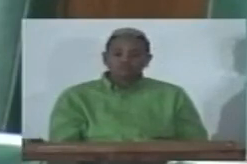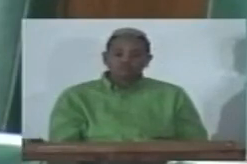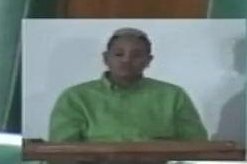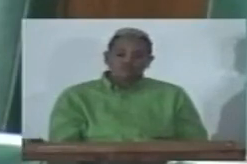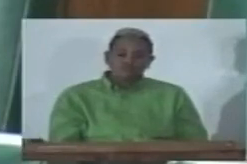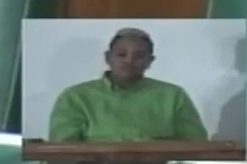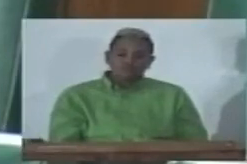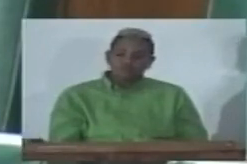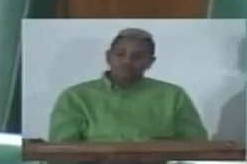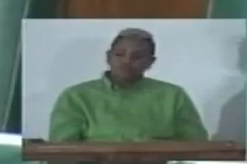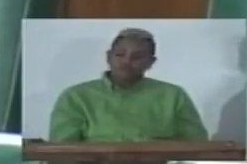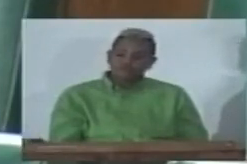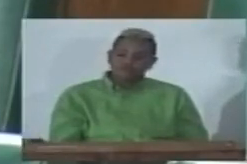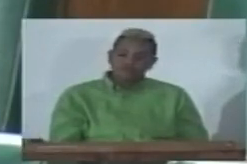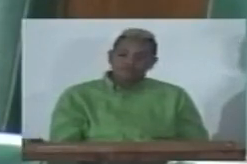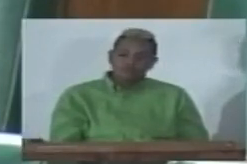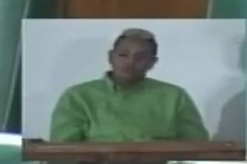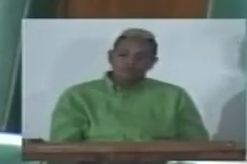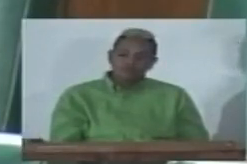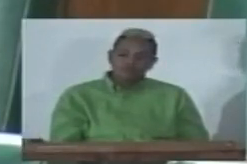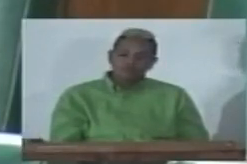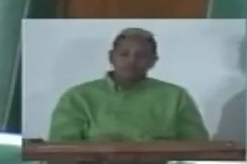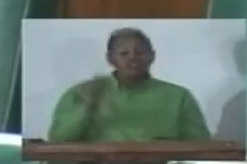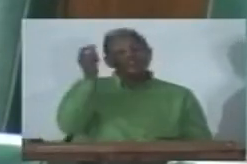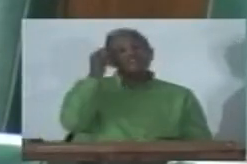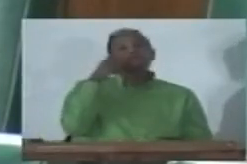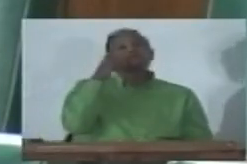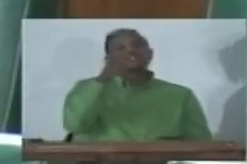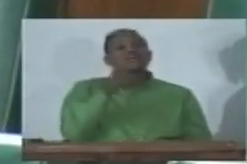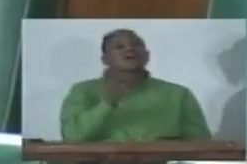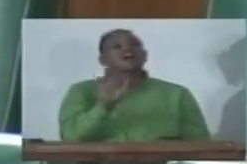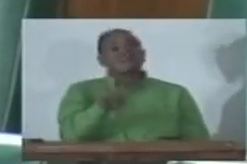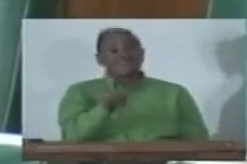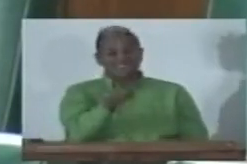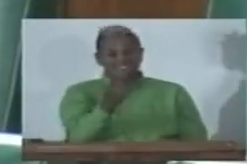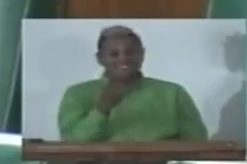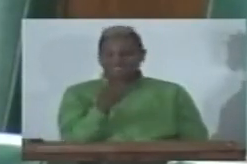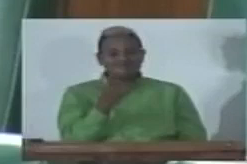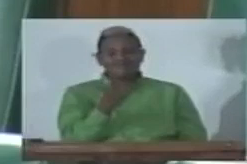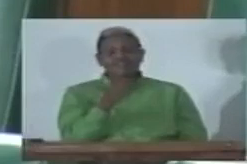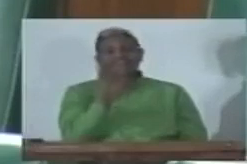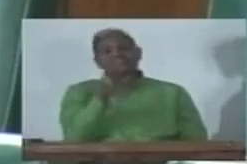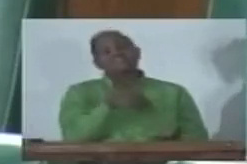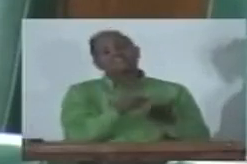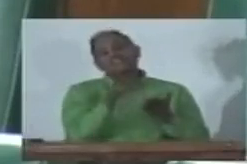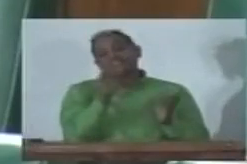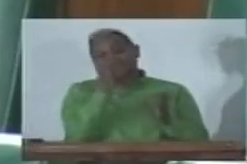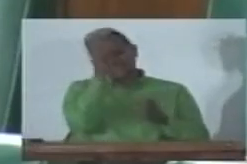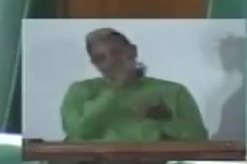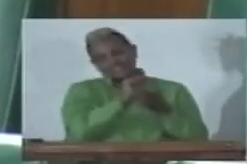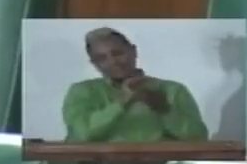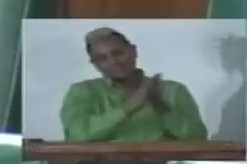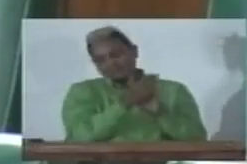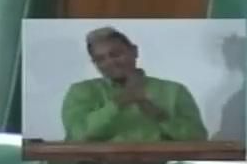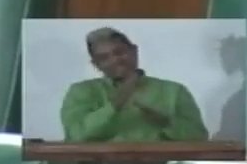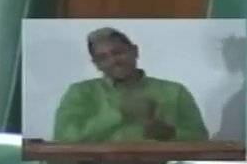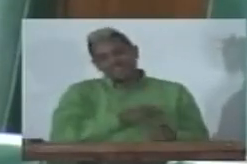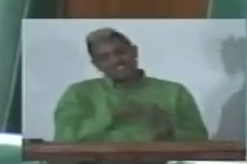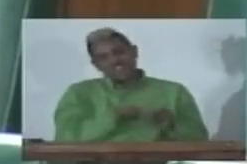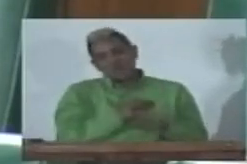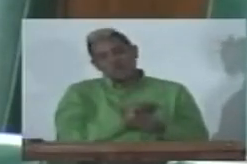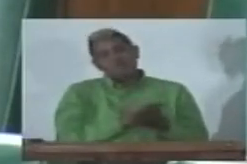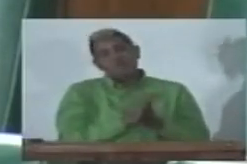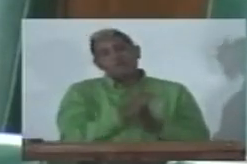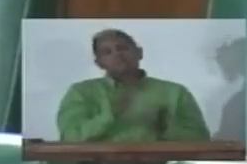So exactly. But what we need to do is to find a way that we